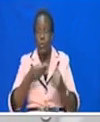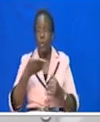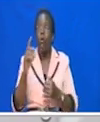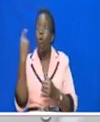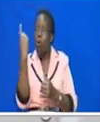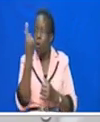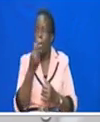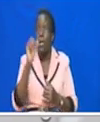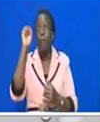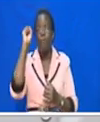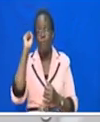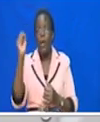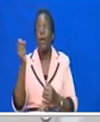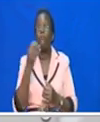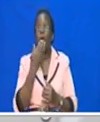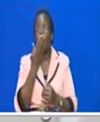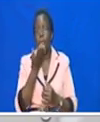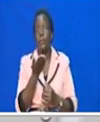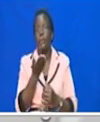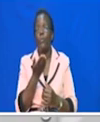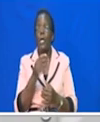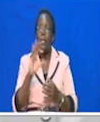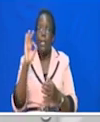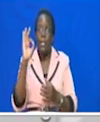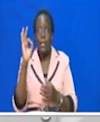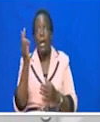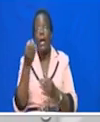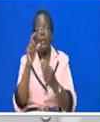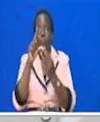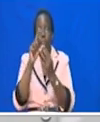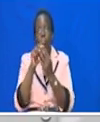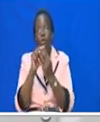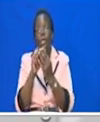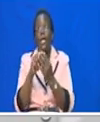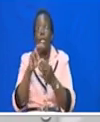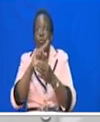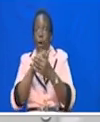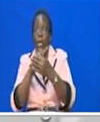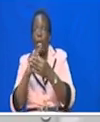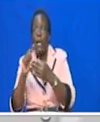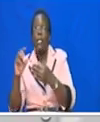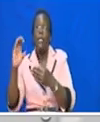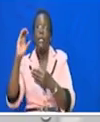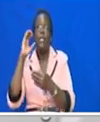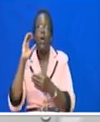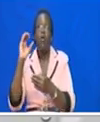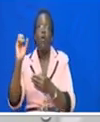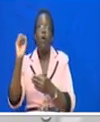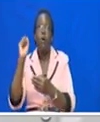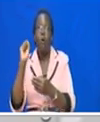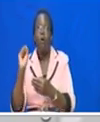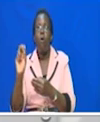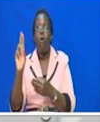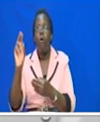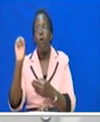responses. The third point to underline is causes, because as you'll